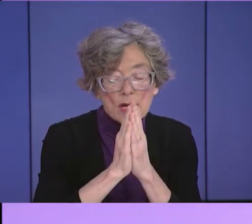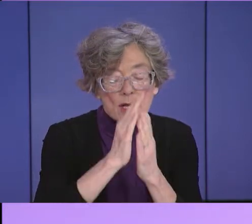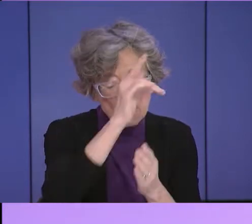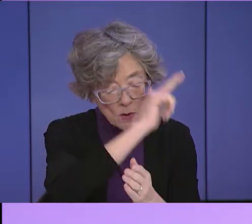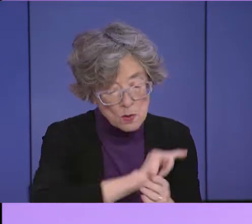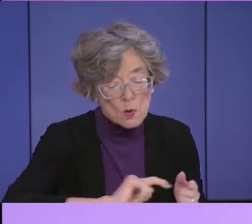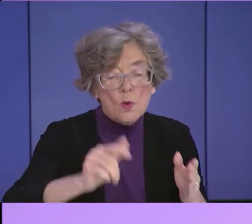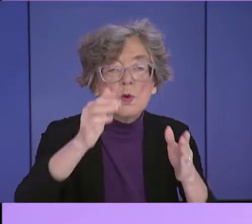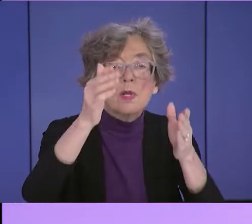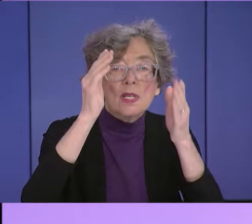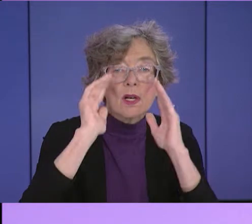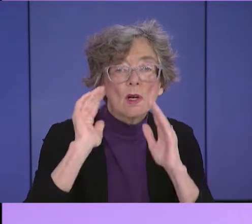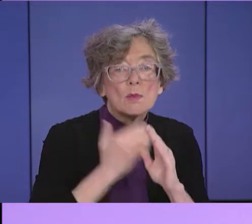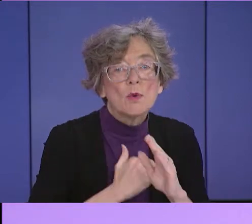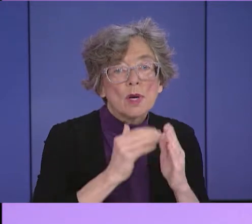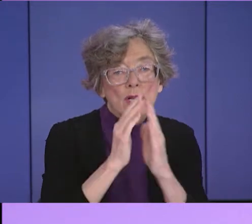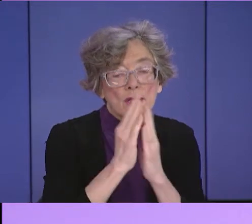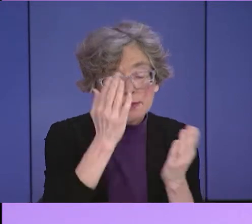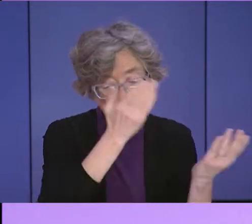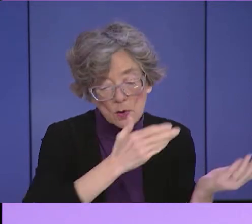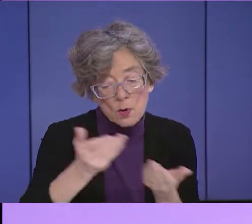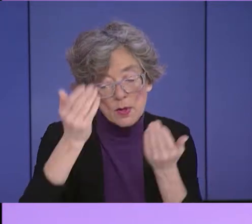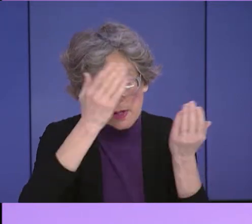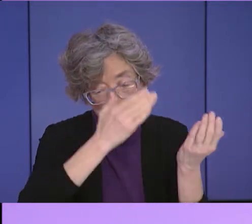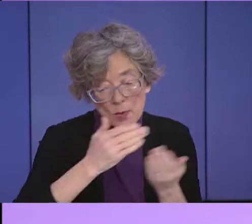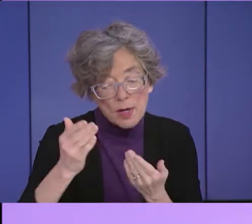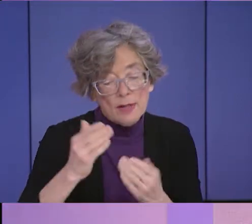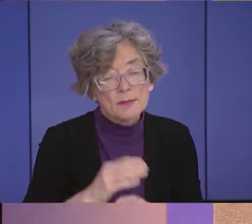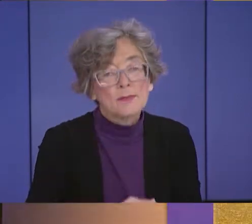Lord. Lord, hear our prayer.